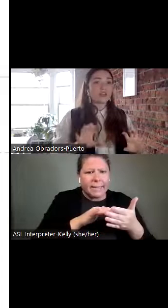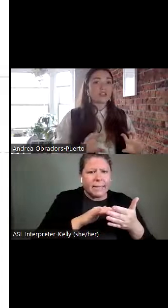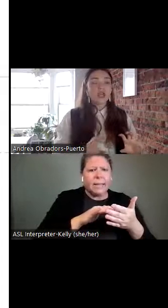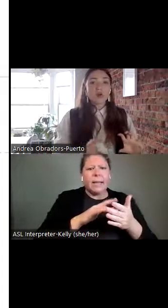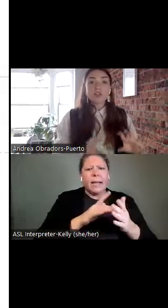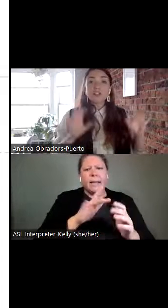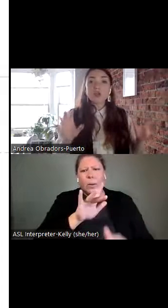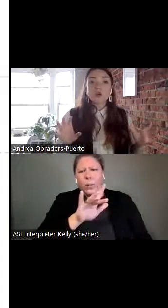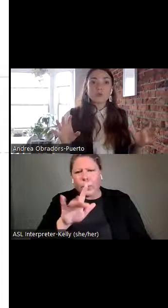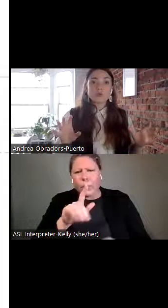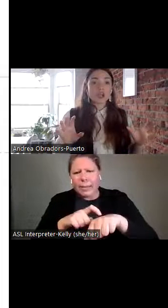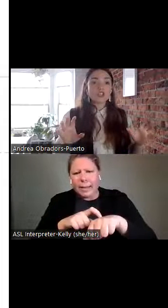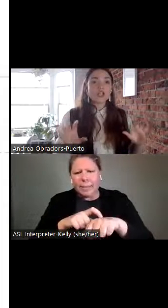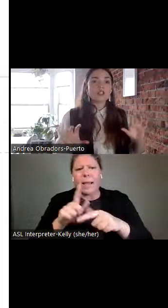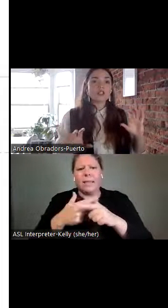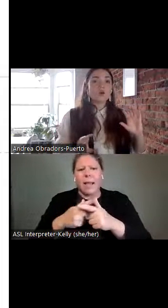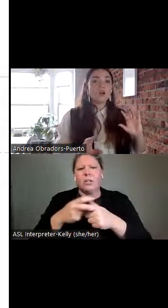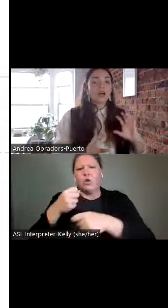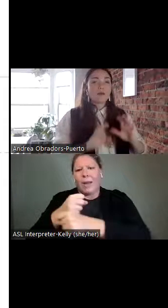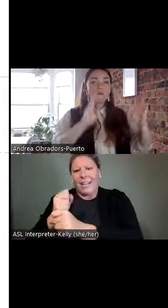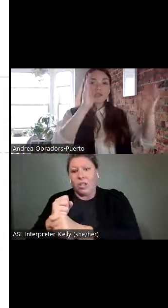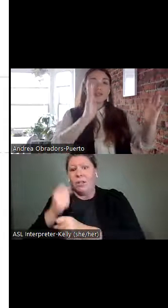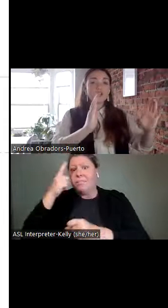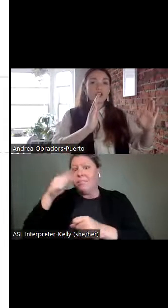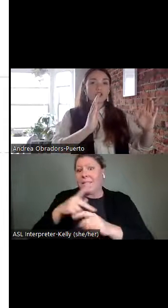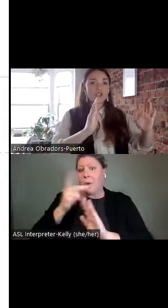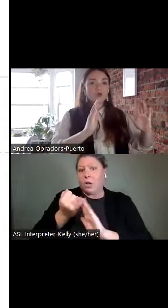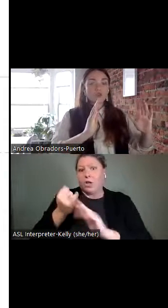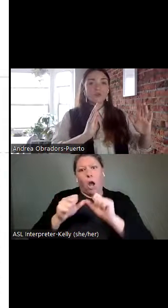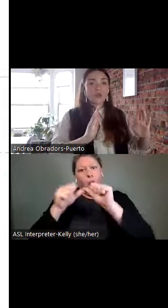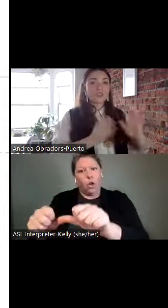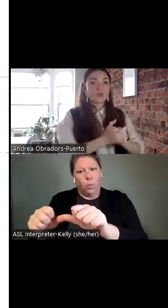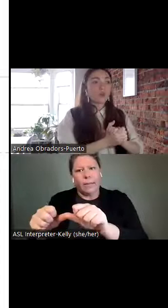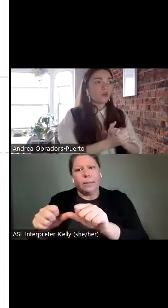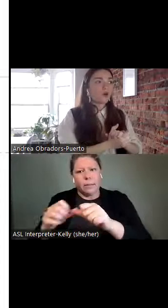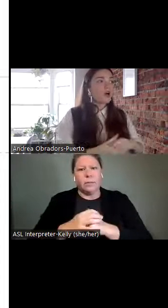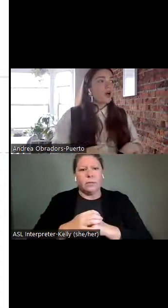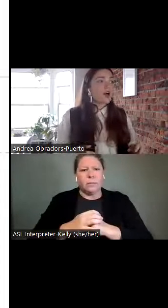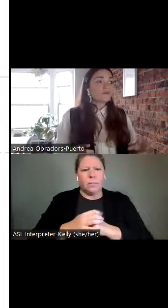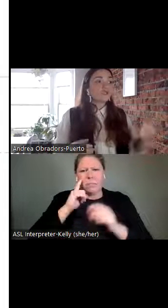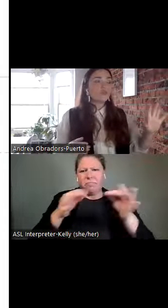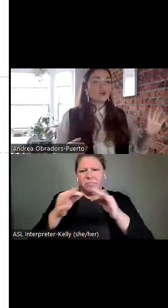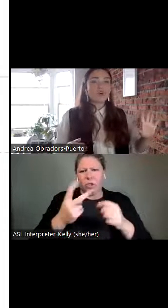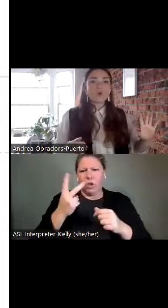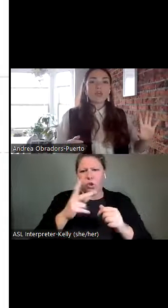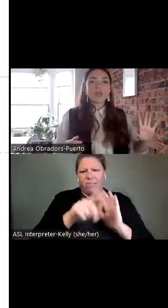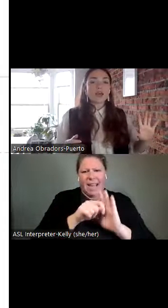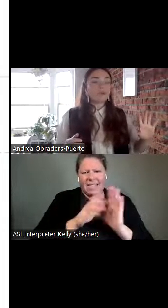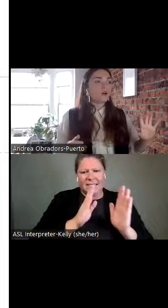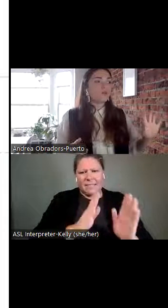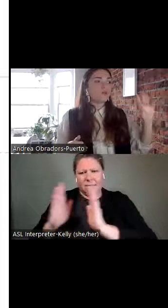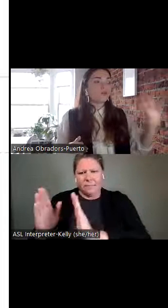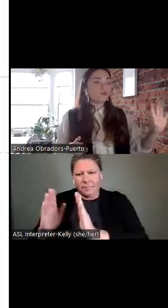creation phase. This is an ongoing project, so I'm basically going to share those two phases with you. So far, we